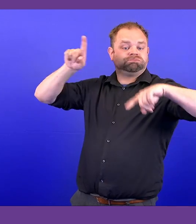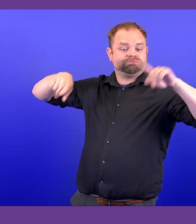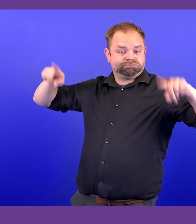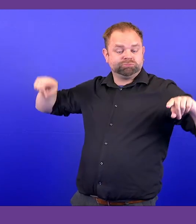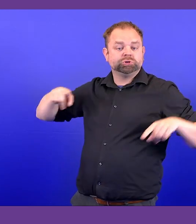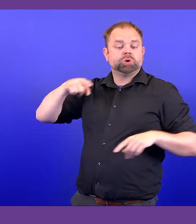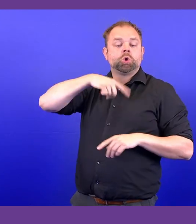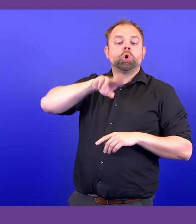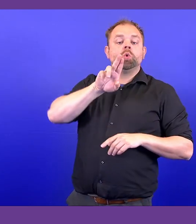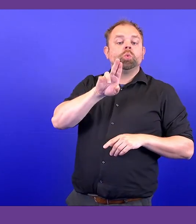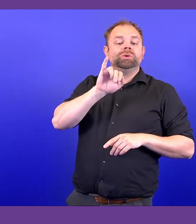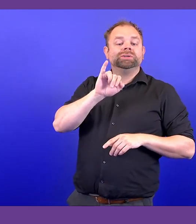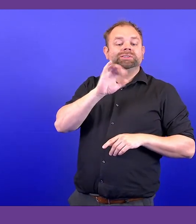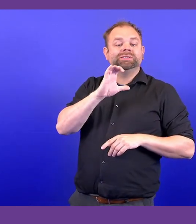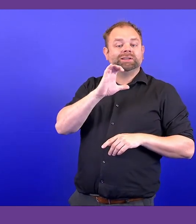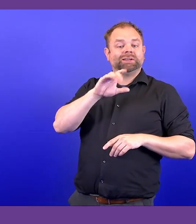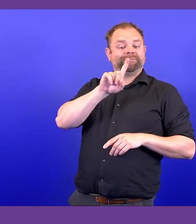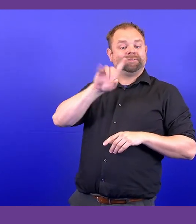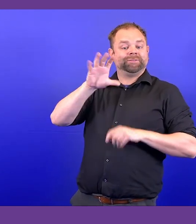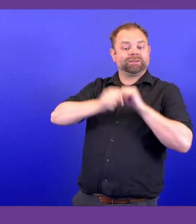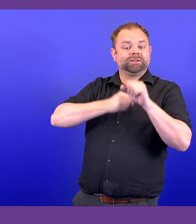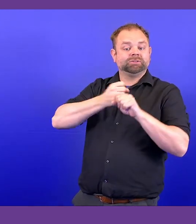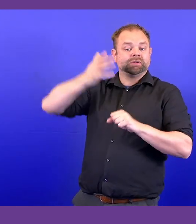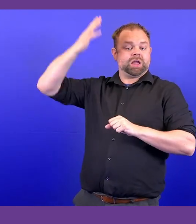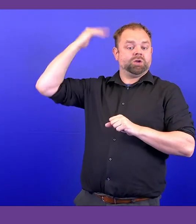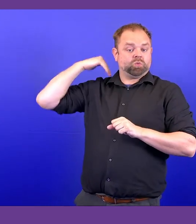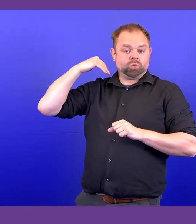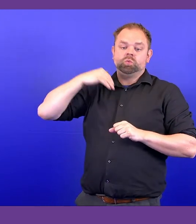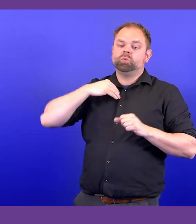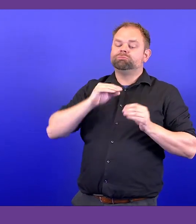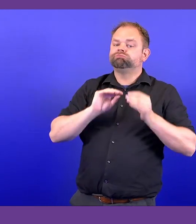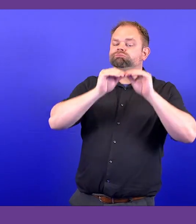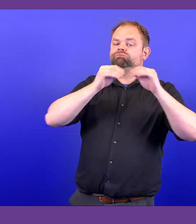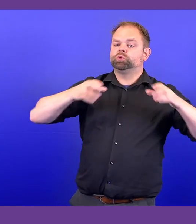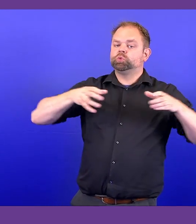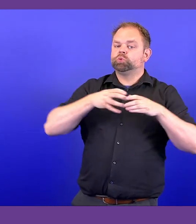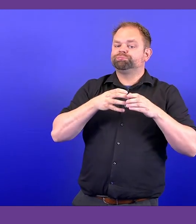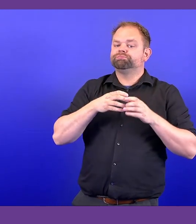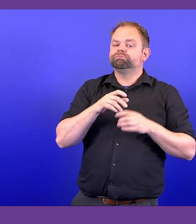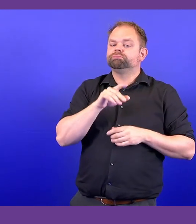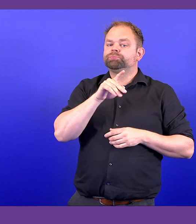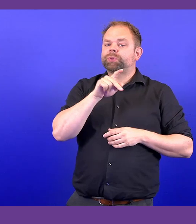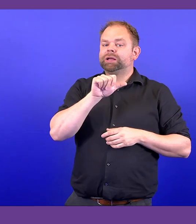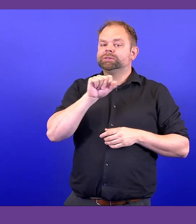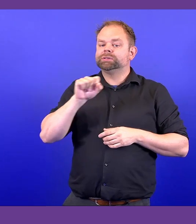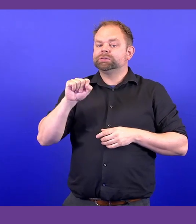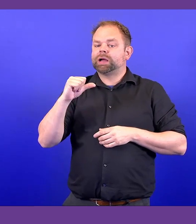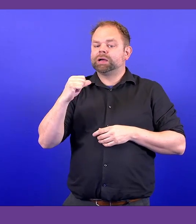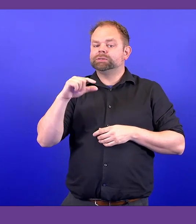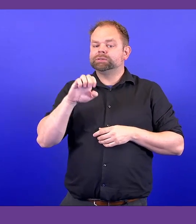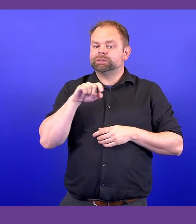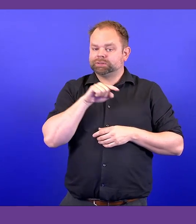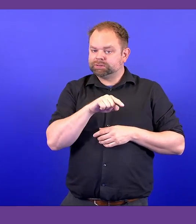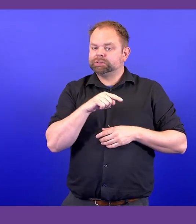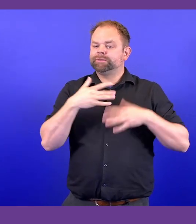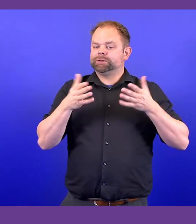expert dedicated to passengers with reduced mobility in each company. That means for SNCF, Eurostar,